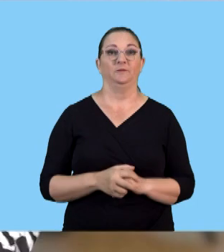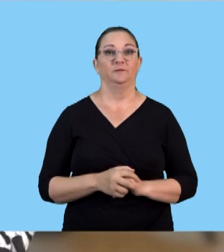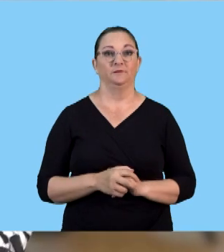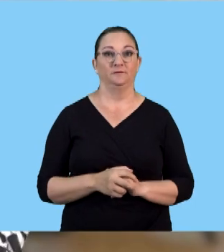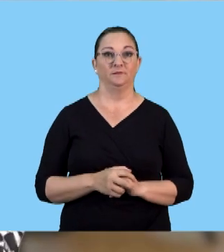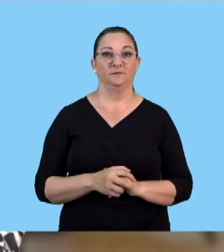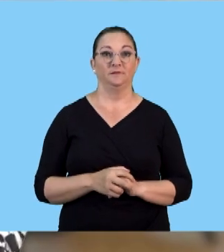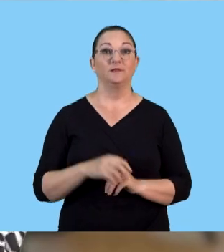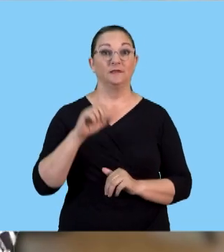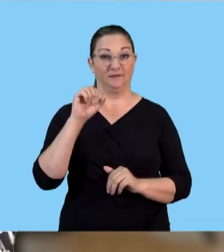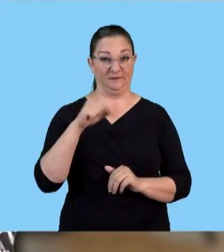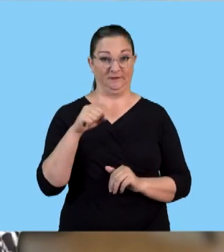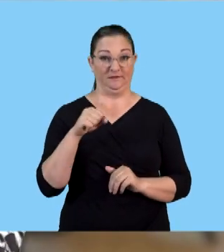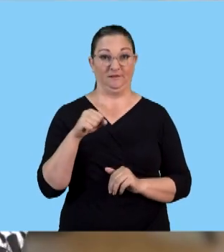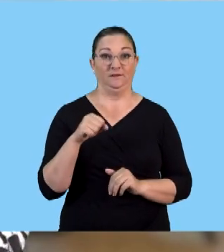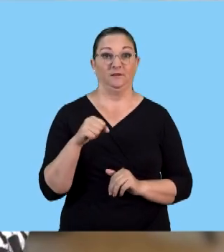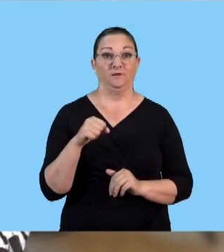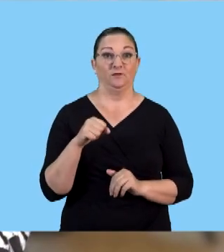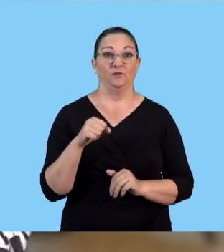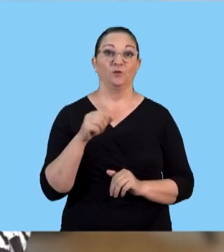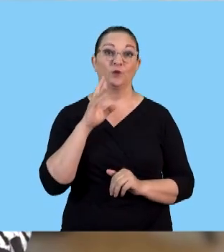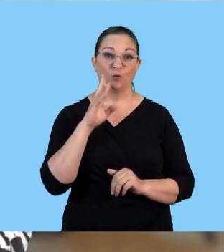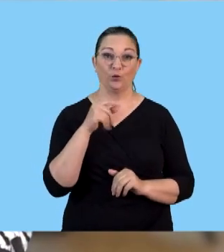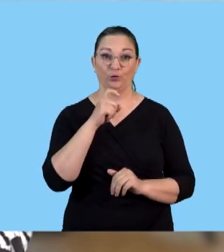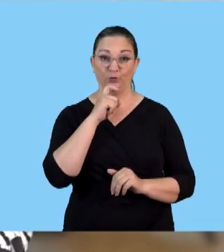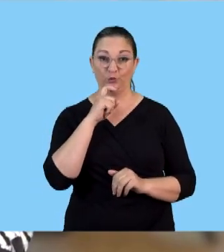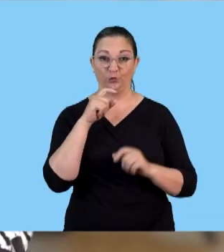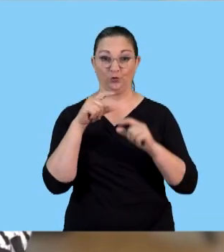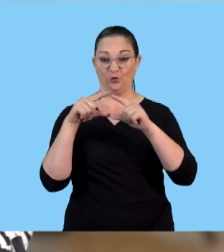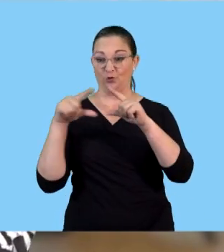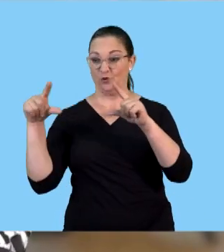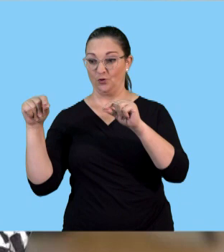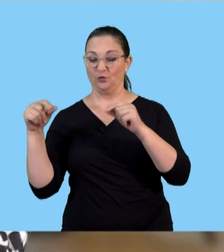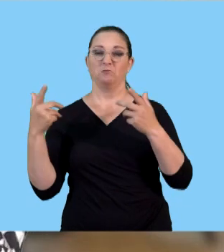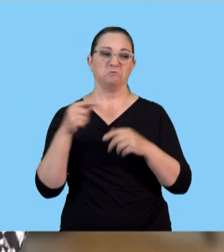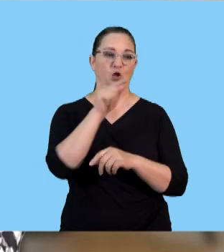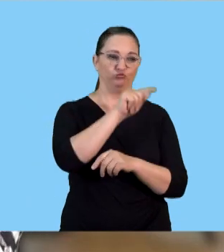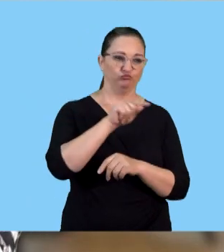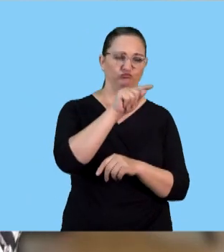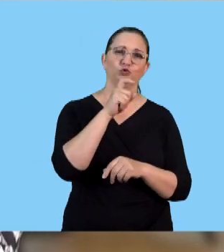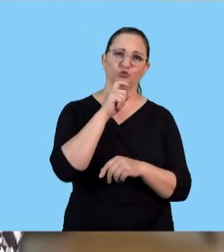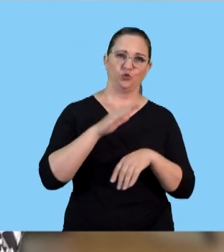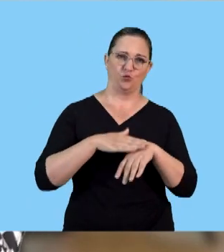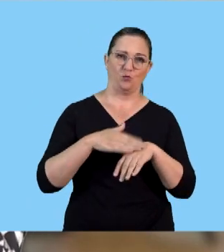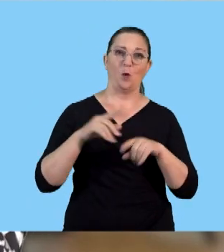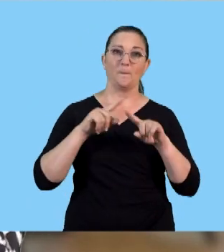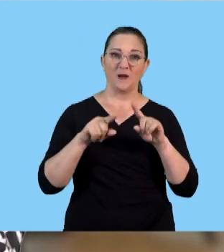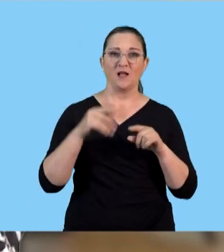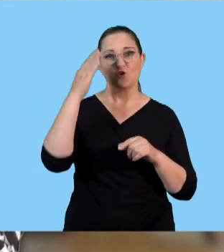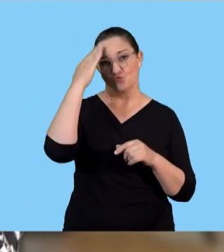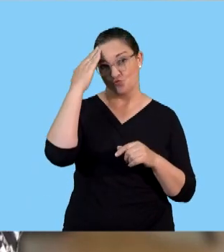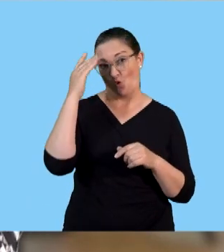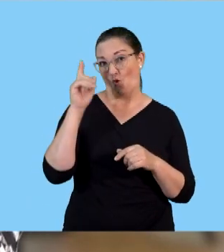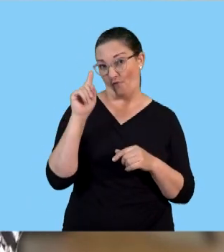circle. Even though we use the rectangle and the circle more in mathematical literacy, you still need to know